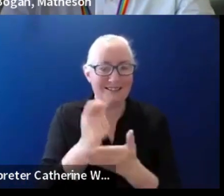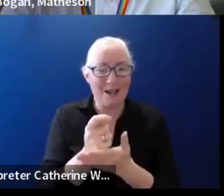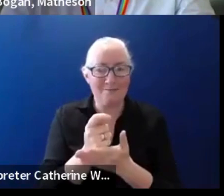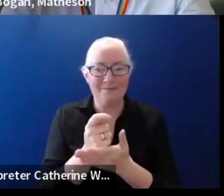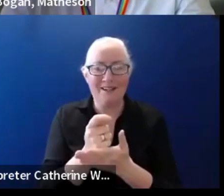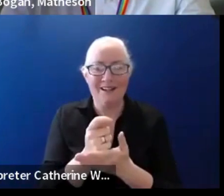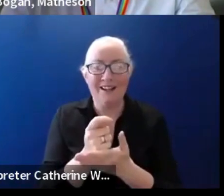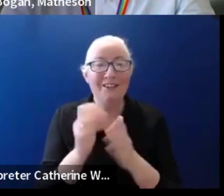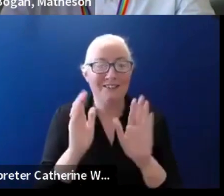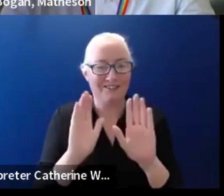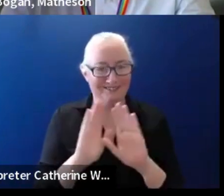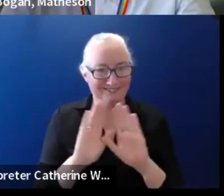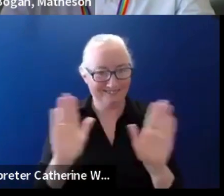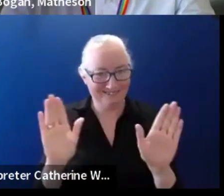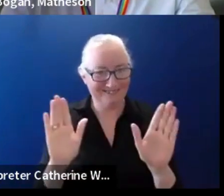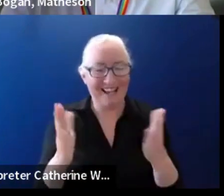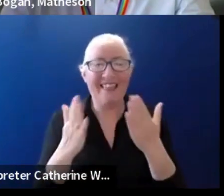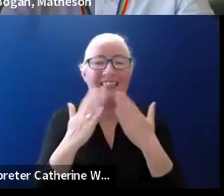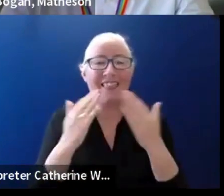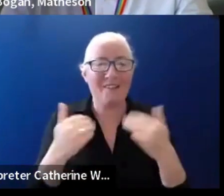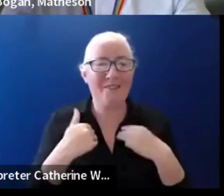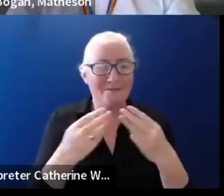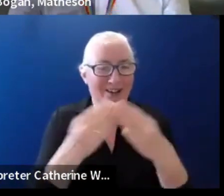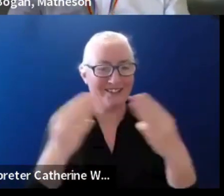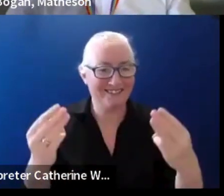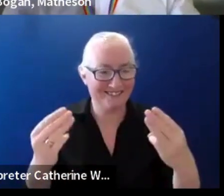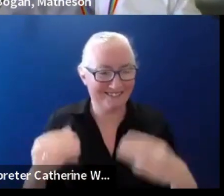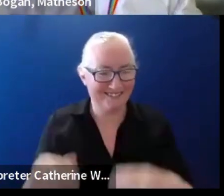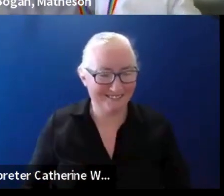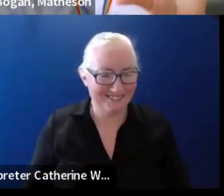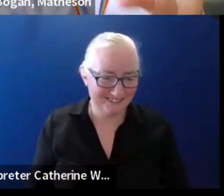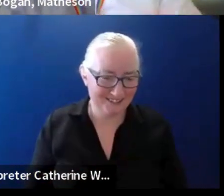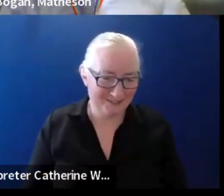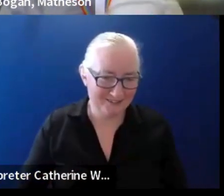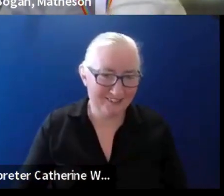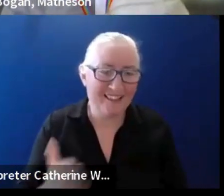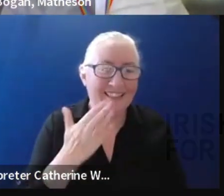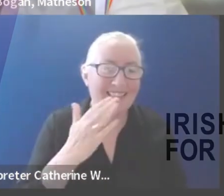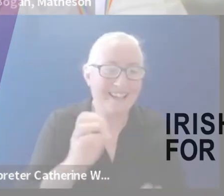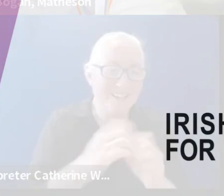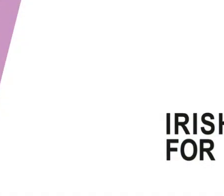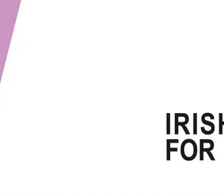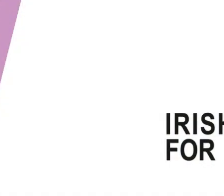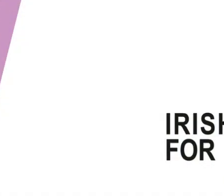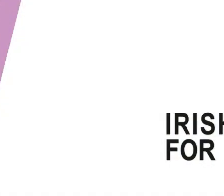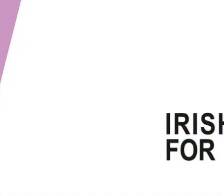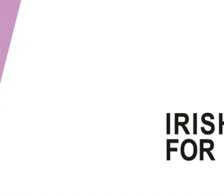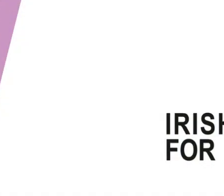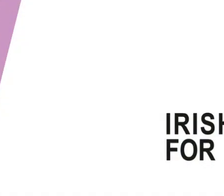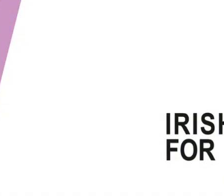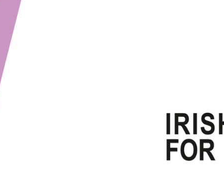not going to crash it anymore. Thank you very much. Thanks, everybody. Thank you. Thank you.